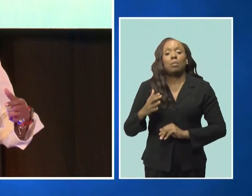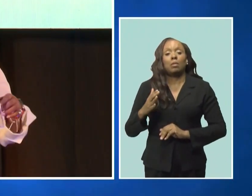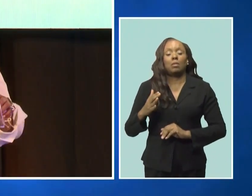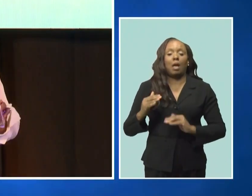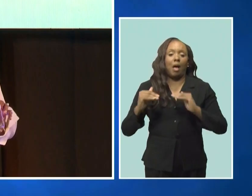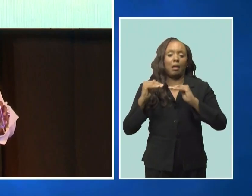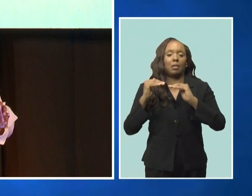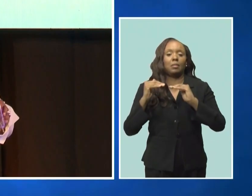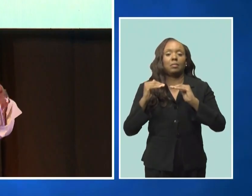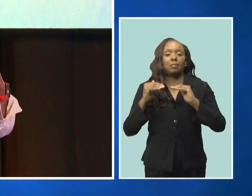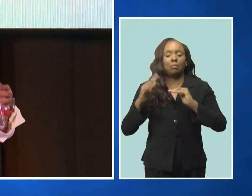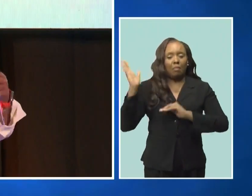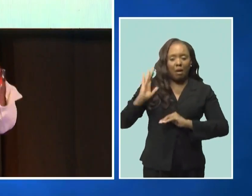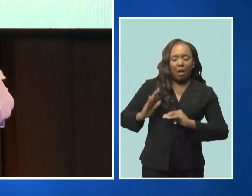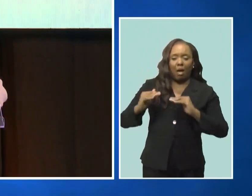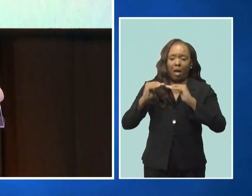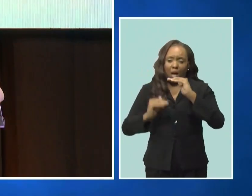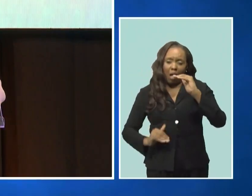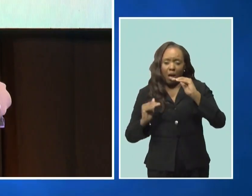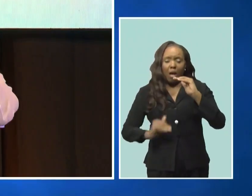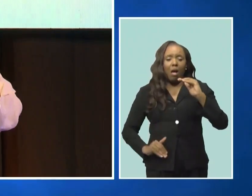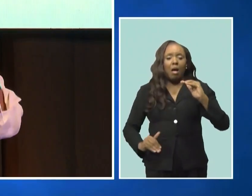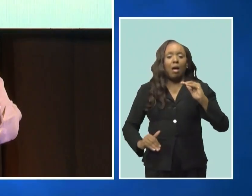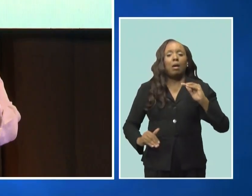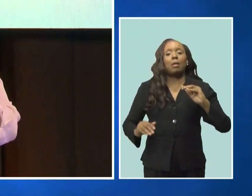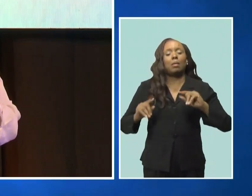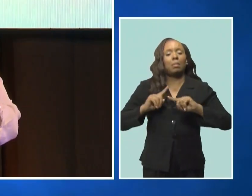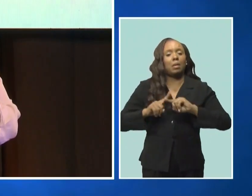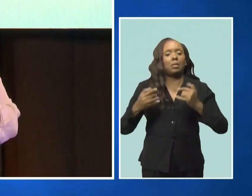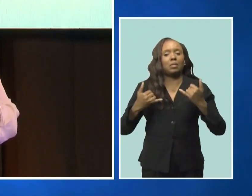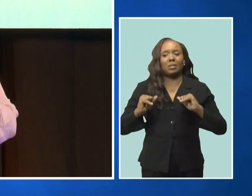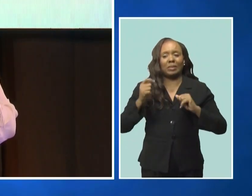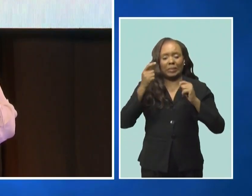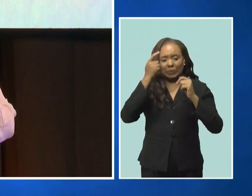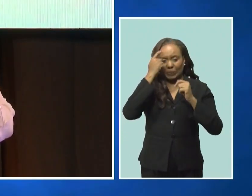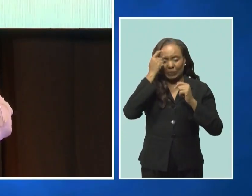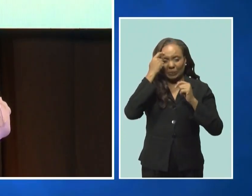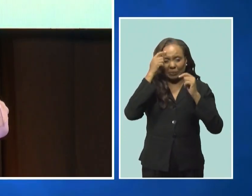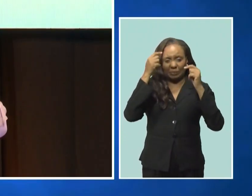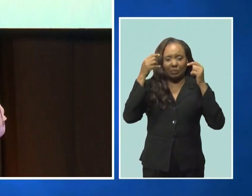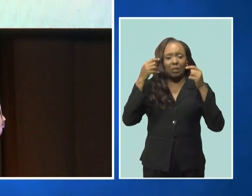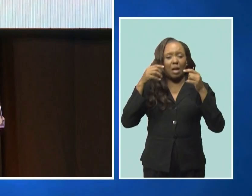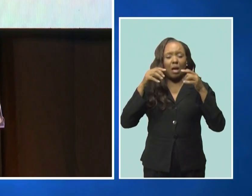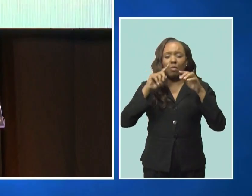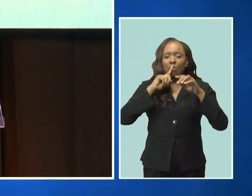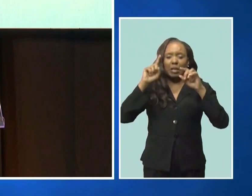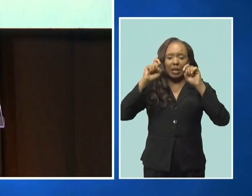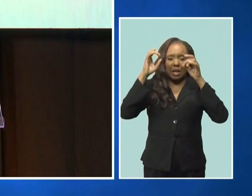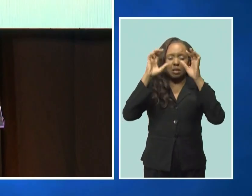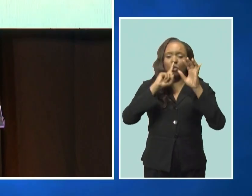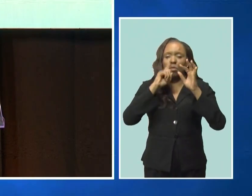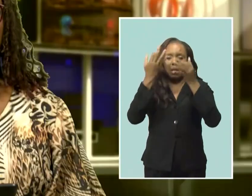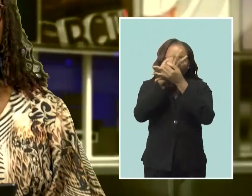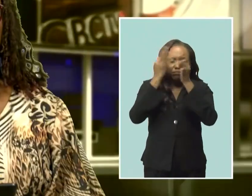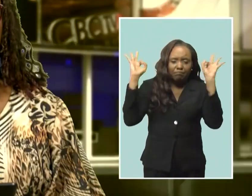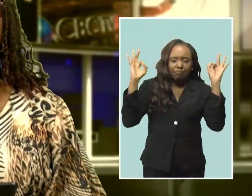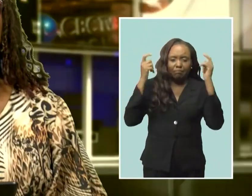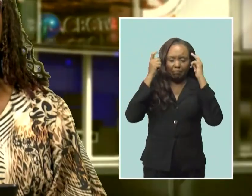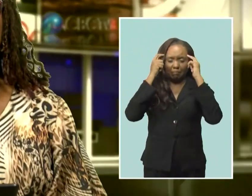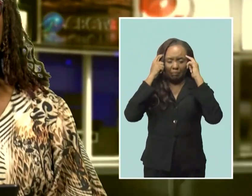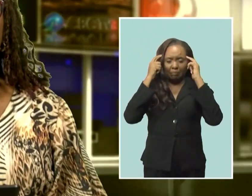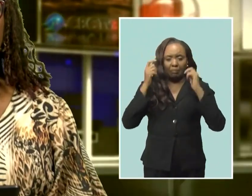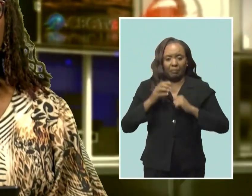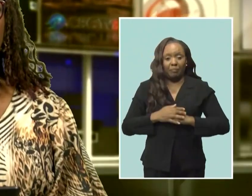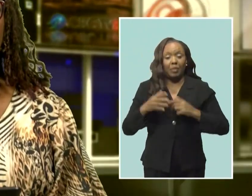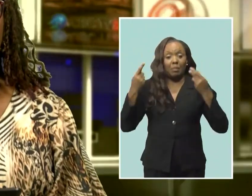inequity, there are still mental barriers that have now to be deconstructed. The